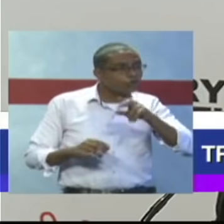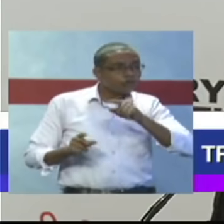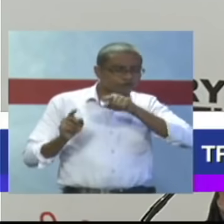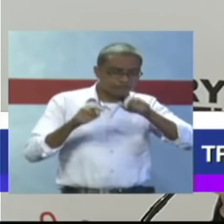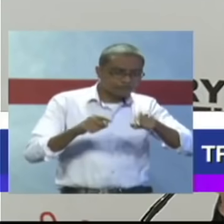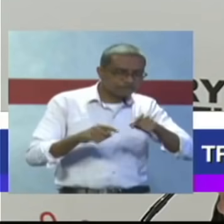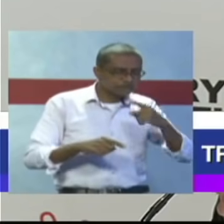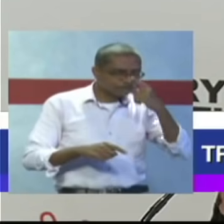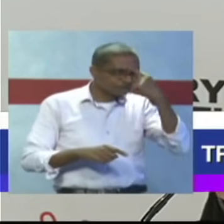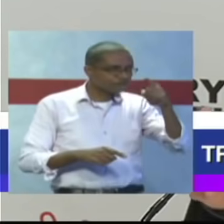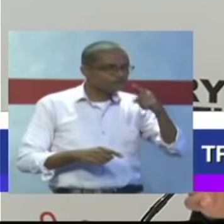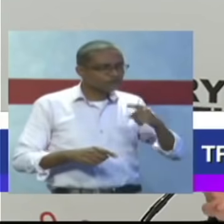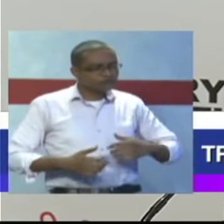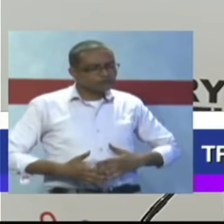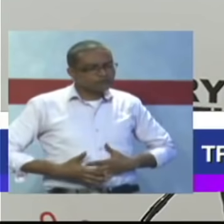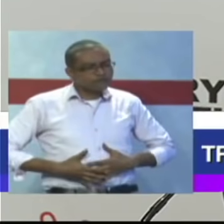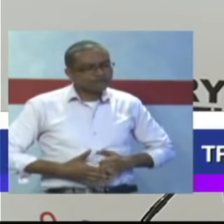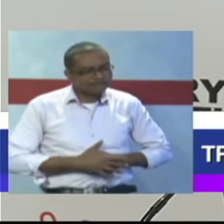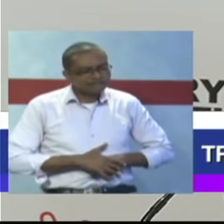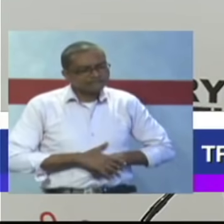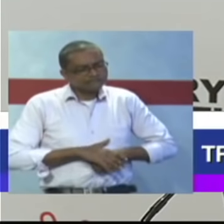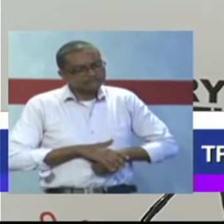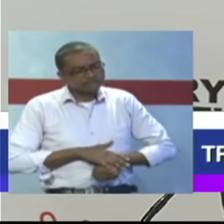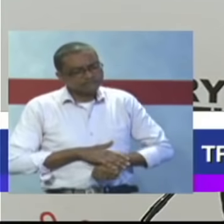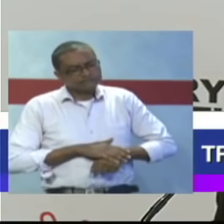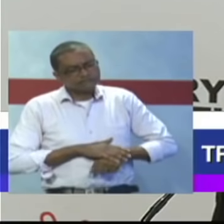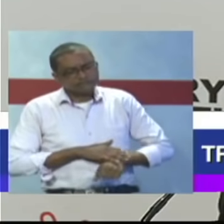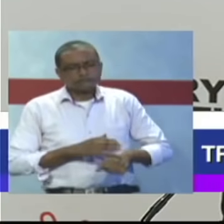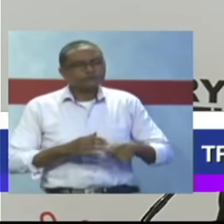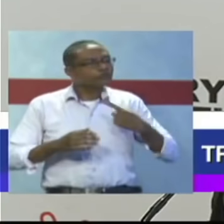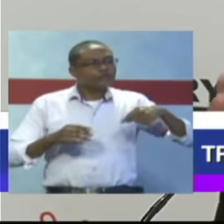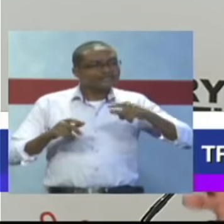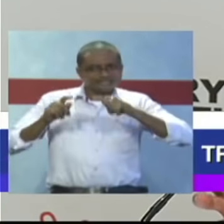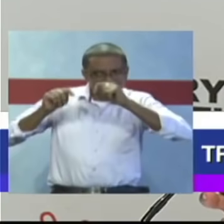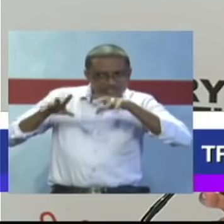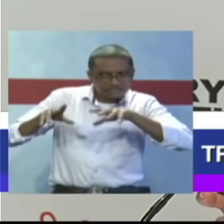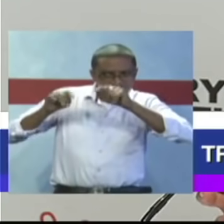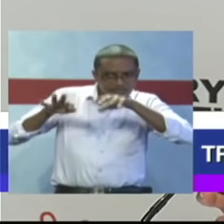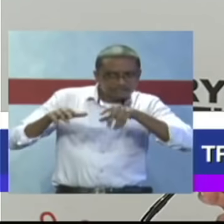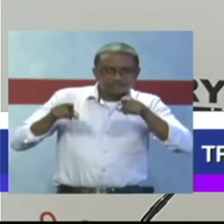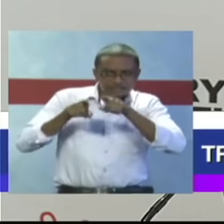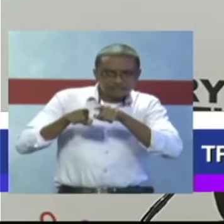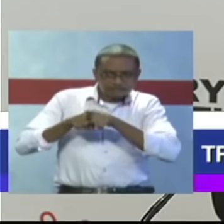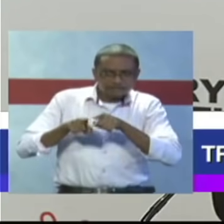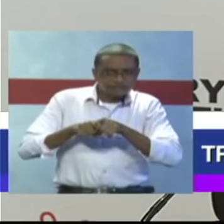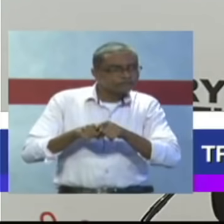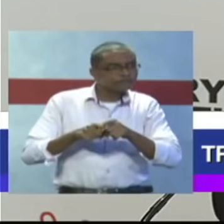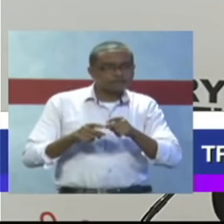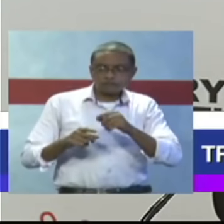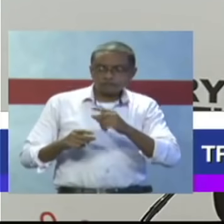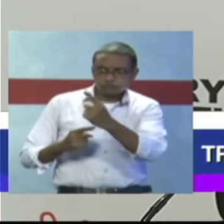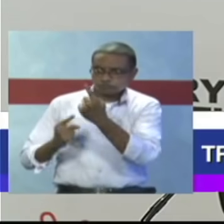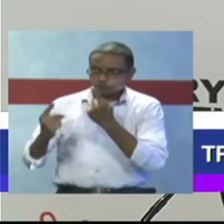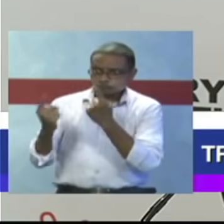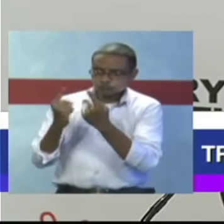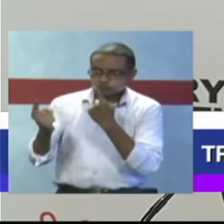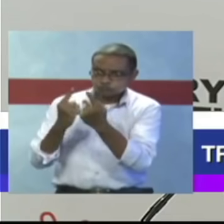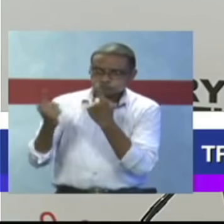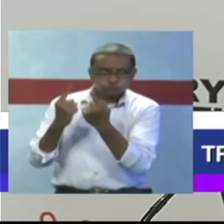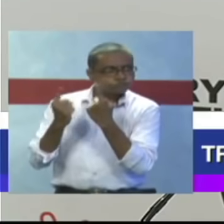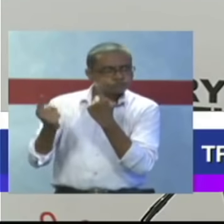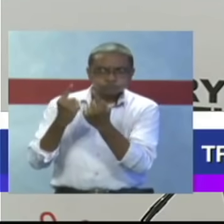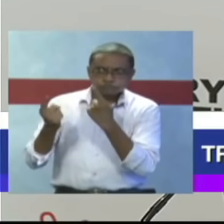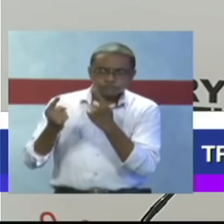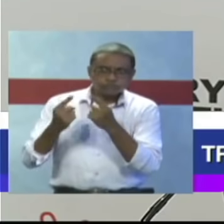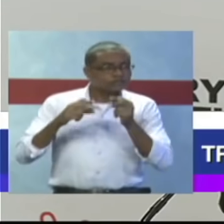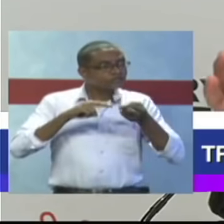the system is similar every month. We're testing in the same way, but we are seeing increasing numbers. And the slides I